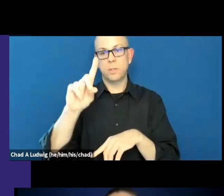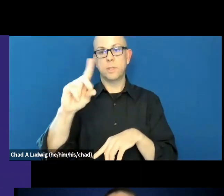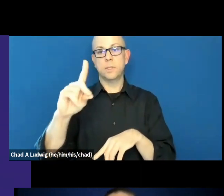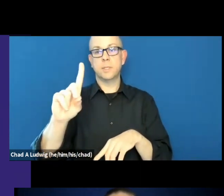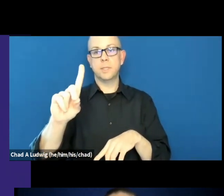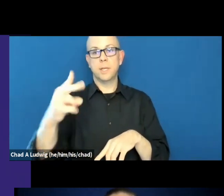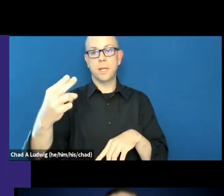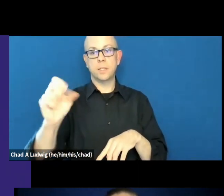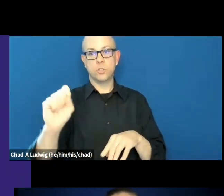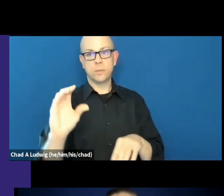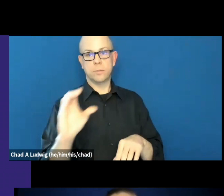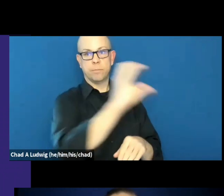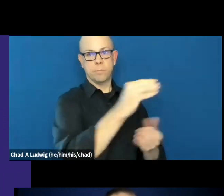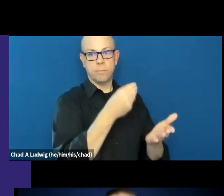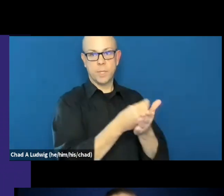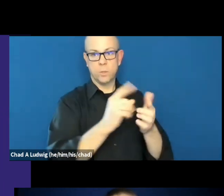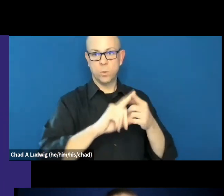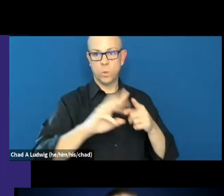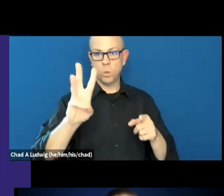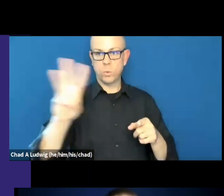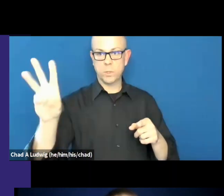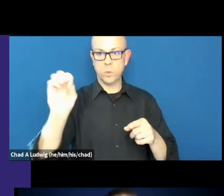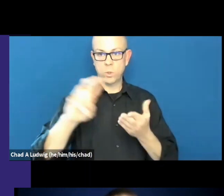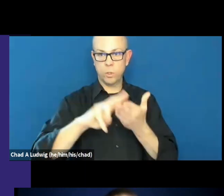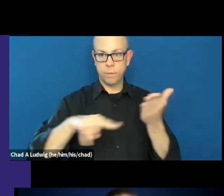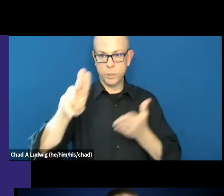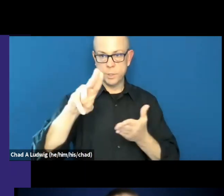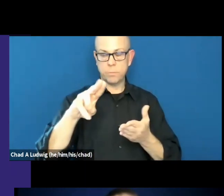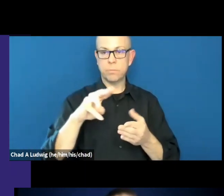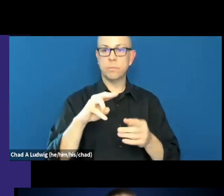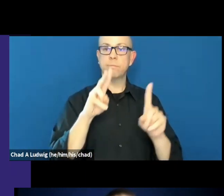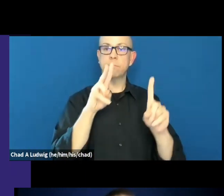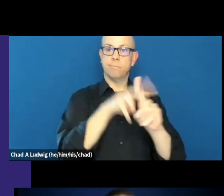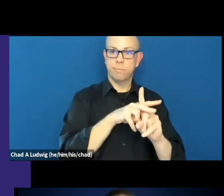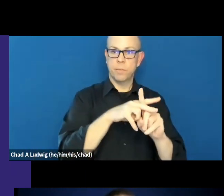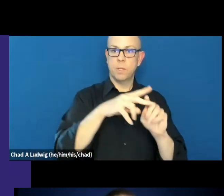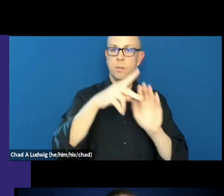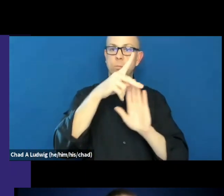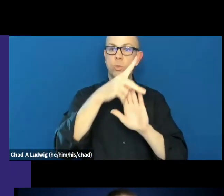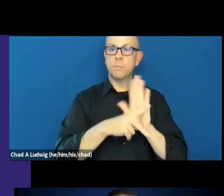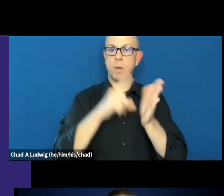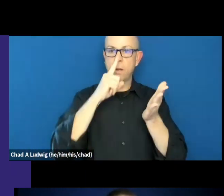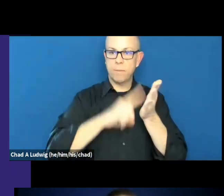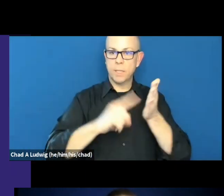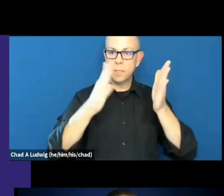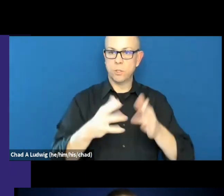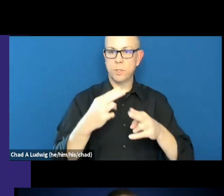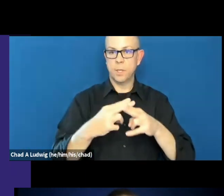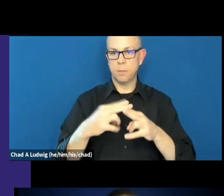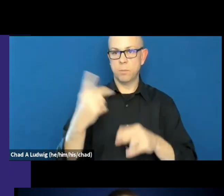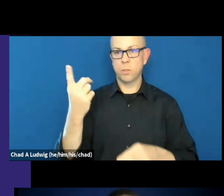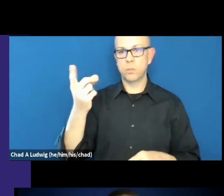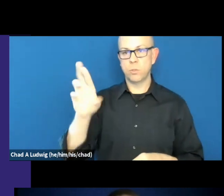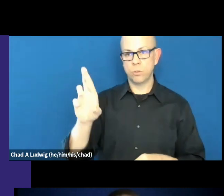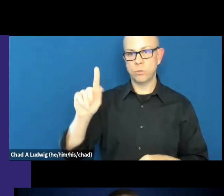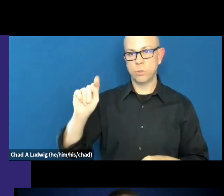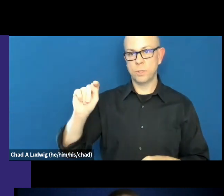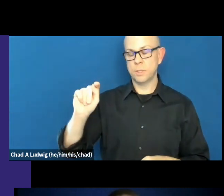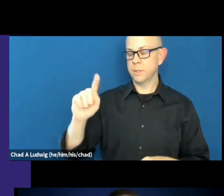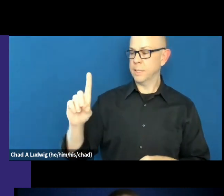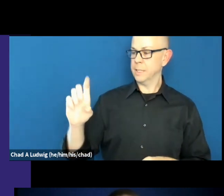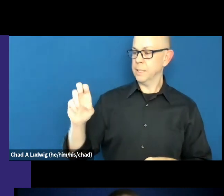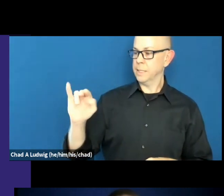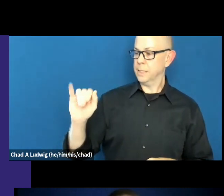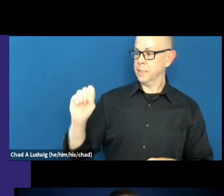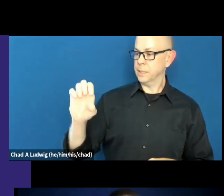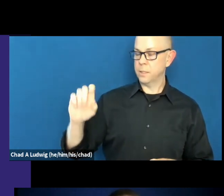money was allocated to the Department of Human Services, which contracted with Western Oregon University to